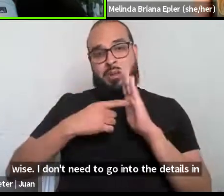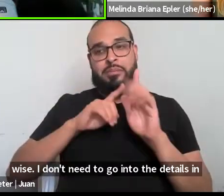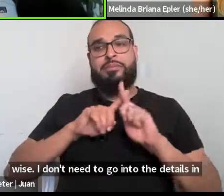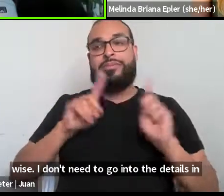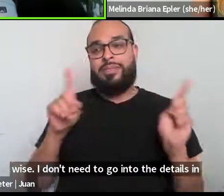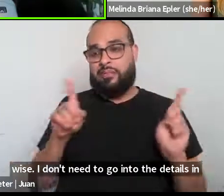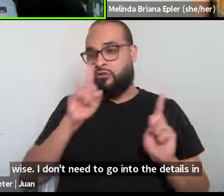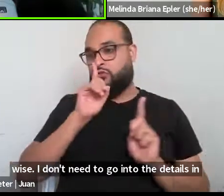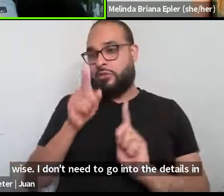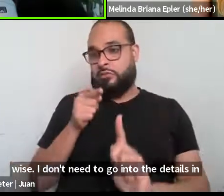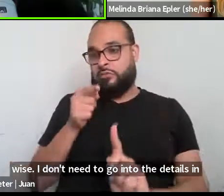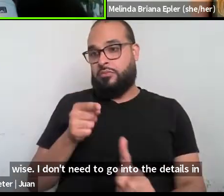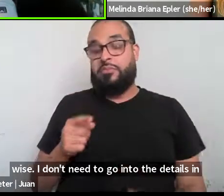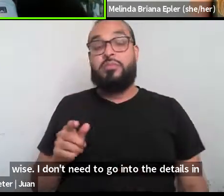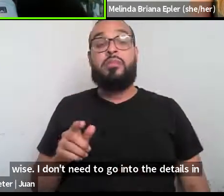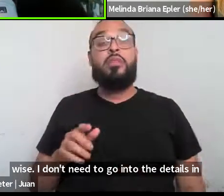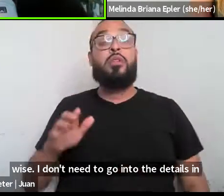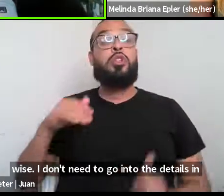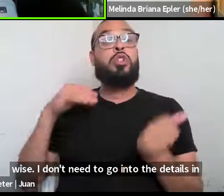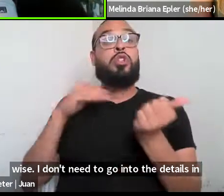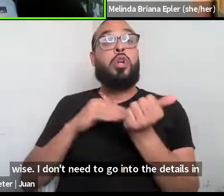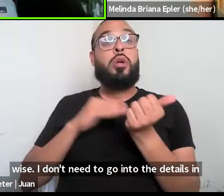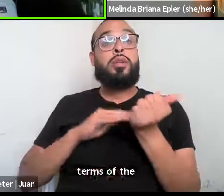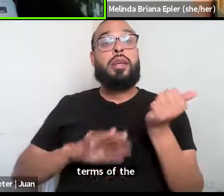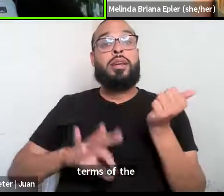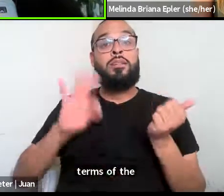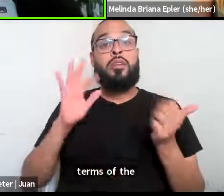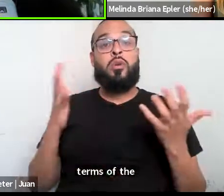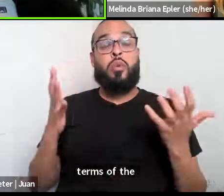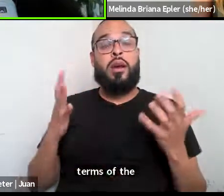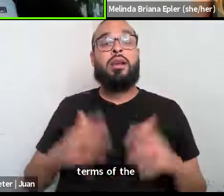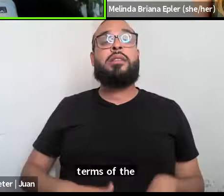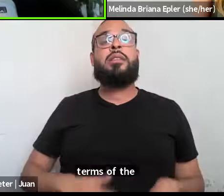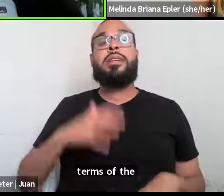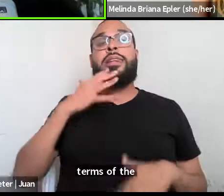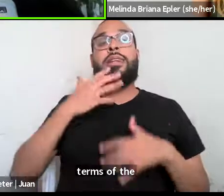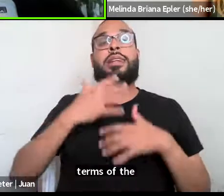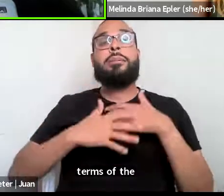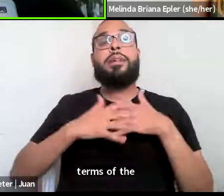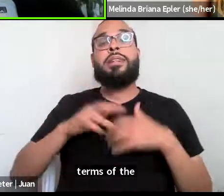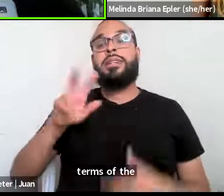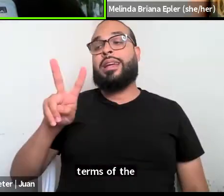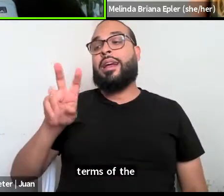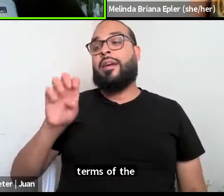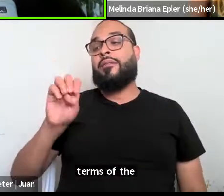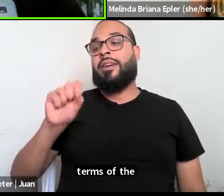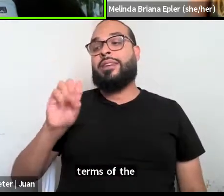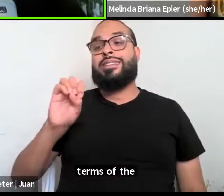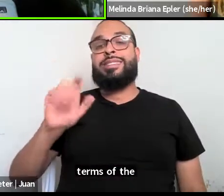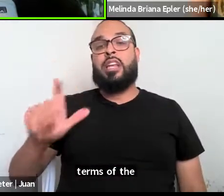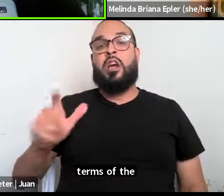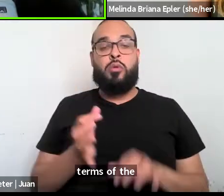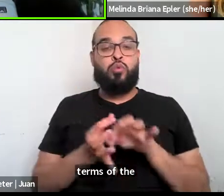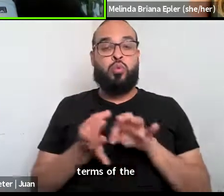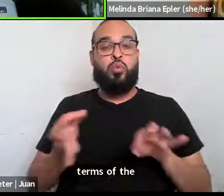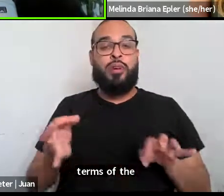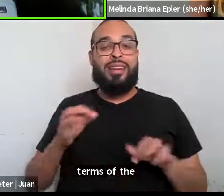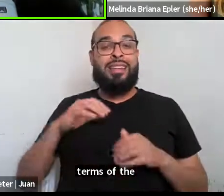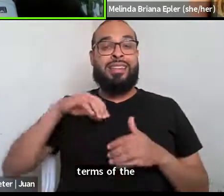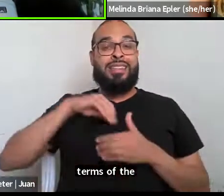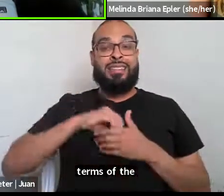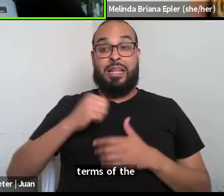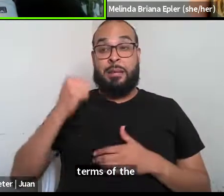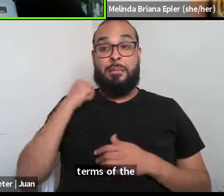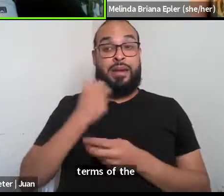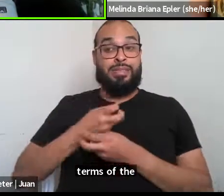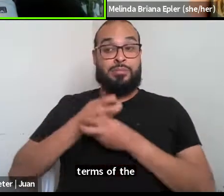is doctors discovered a blood vessel that had been growing inside of my spine since I